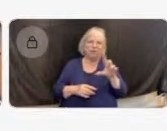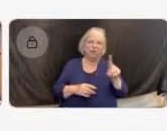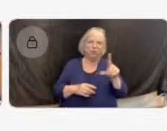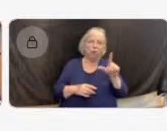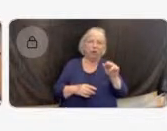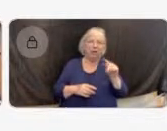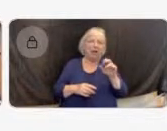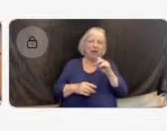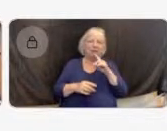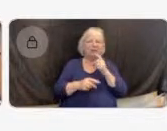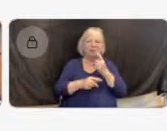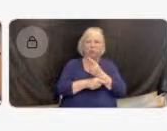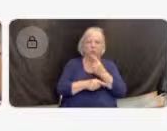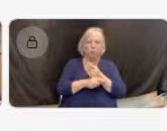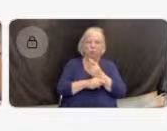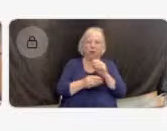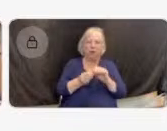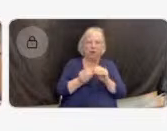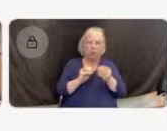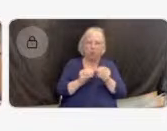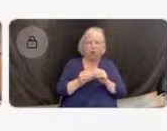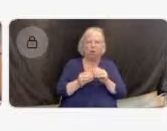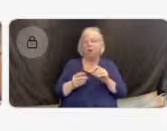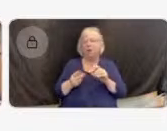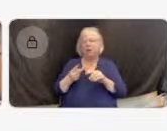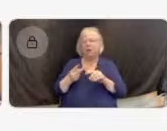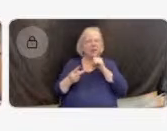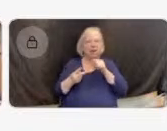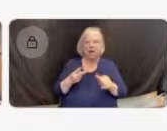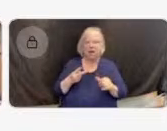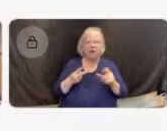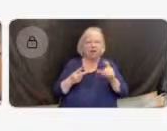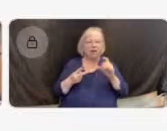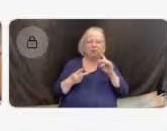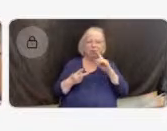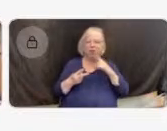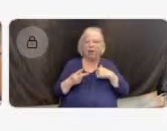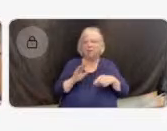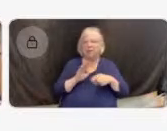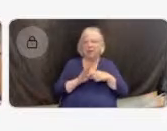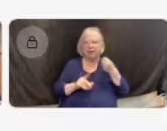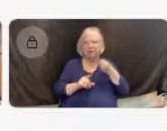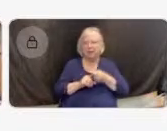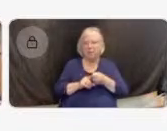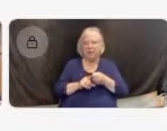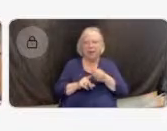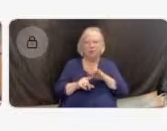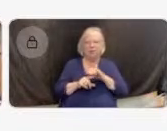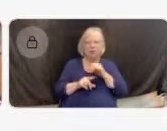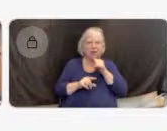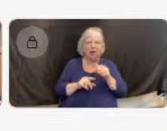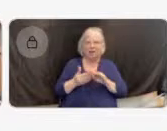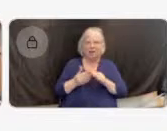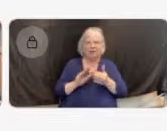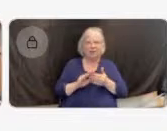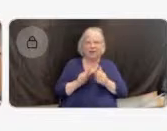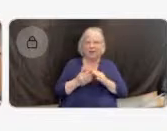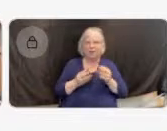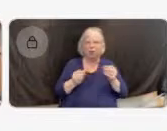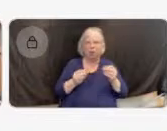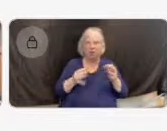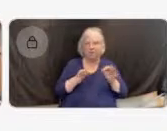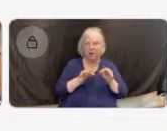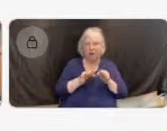an appropriate density, not whether or not it's going to have a negative impact on non-city residents' property